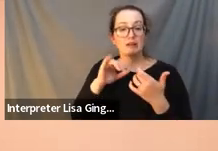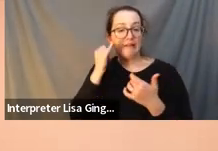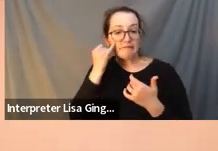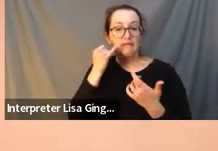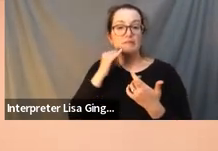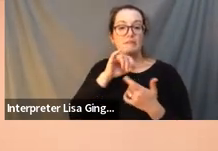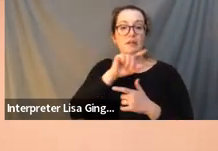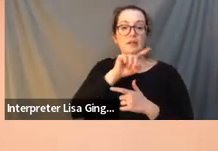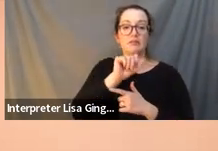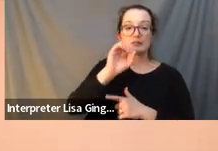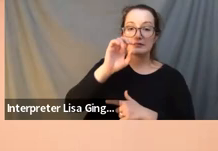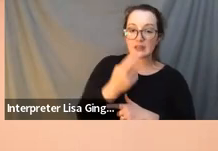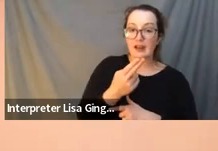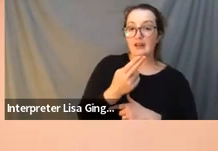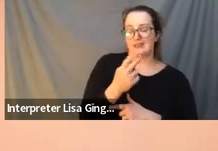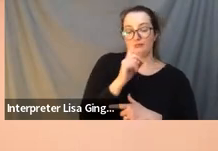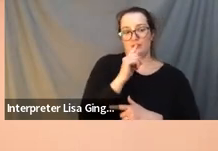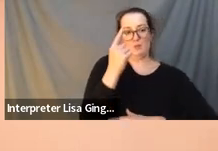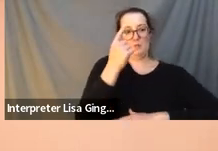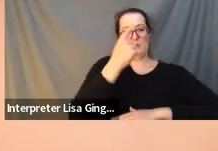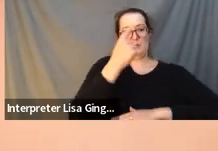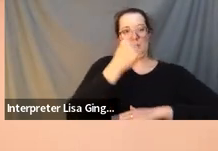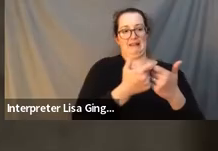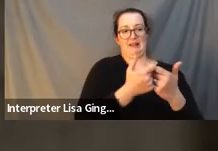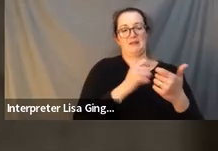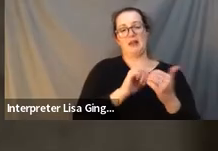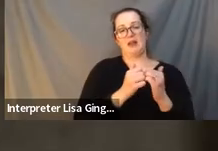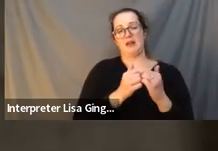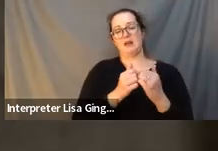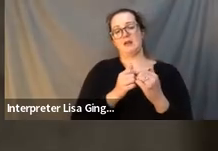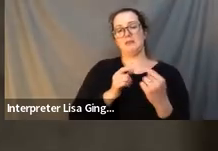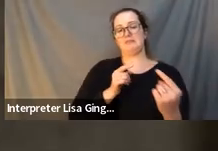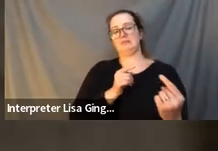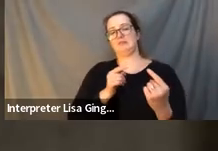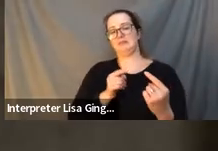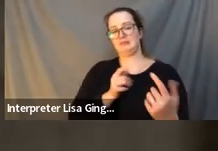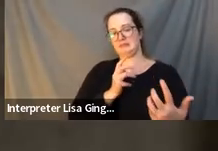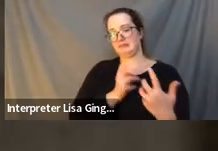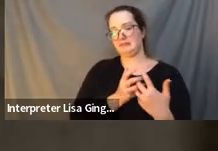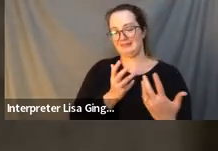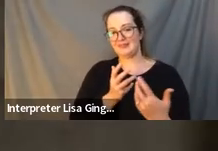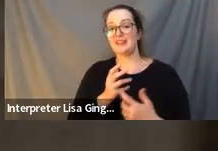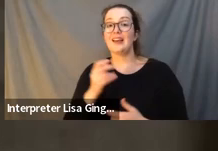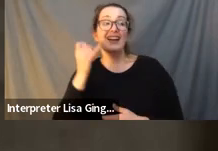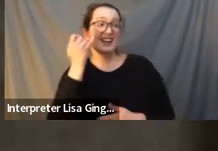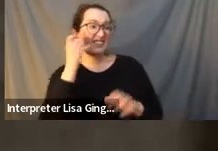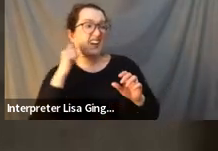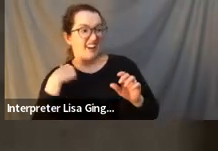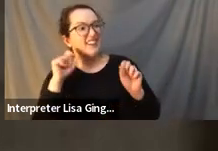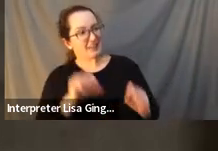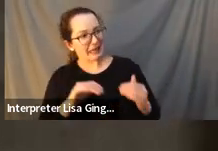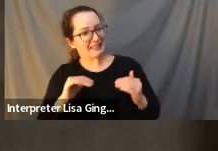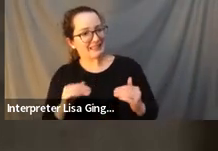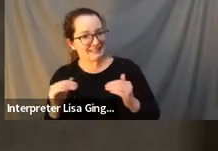Zach's less than one day of gaming stacks up to that. If I can just get to that level